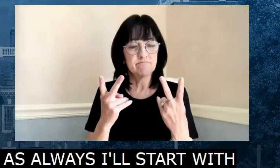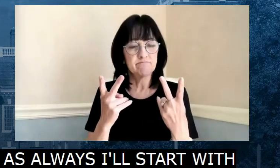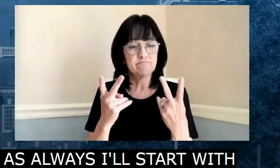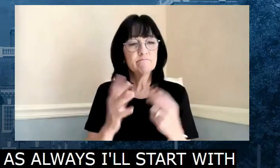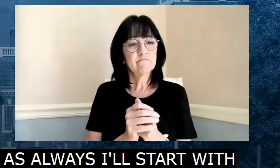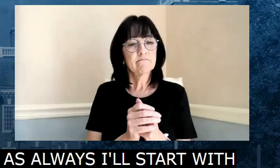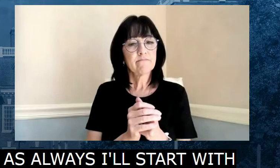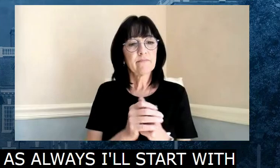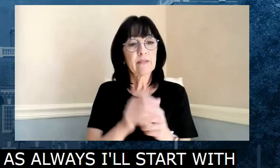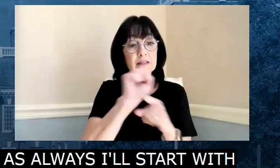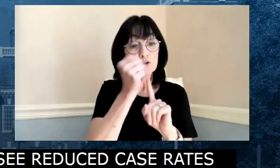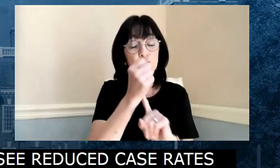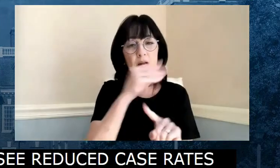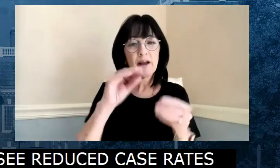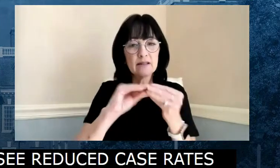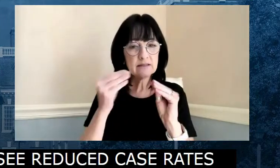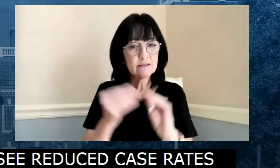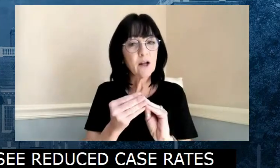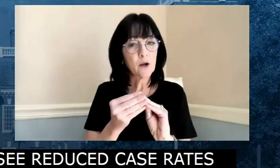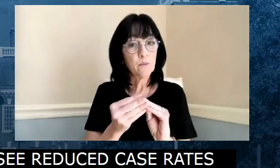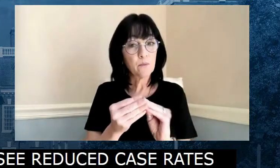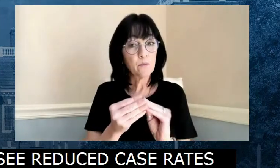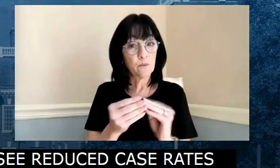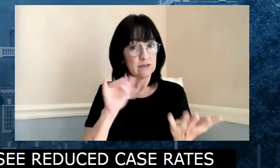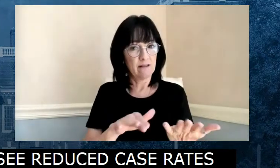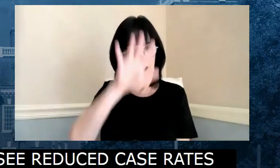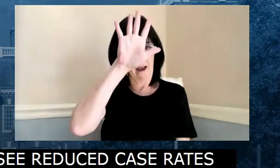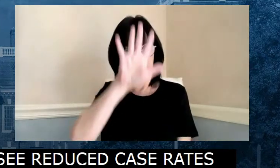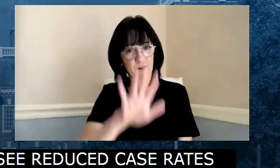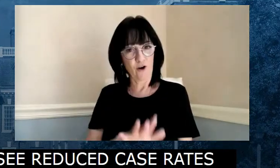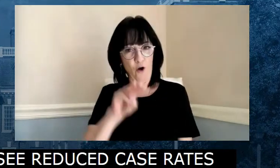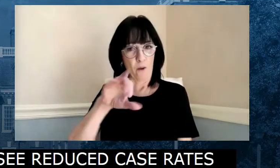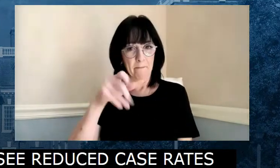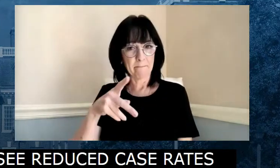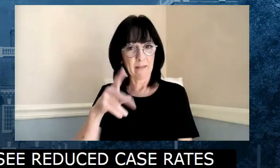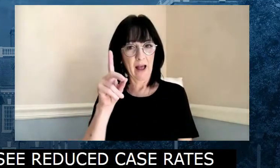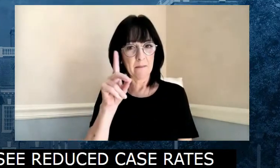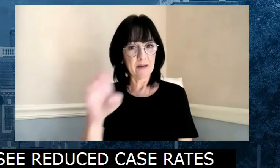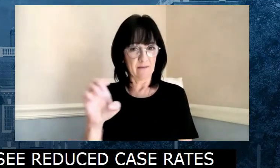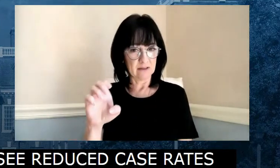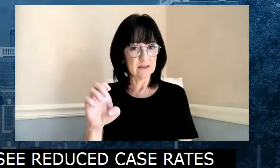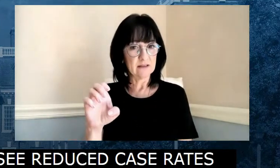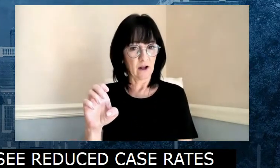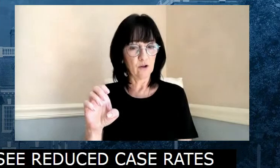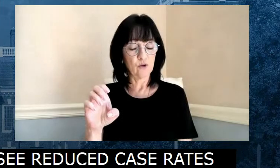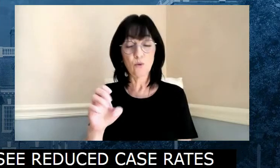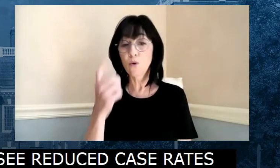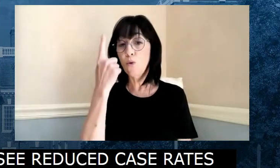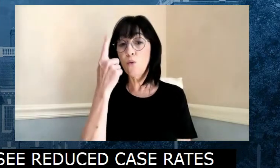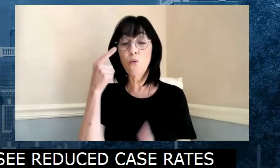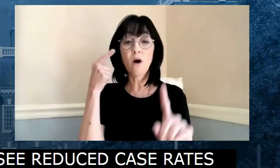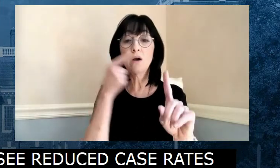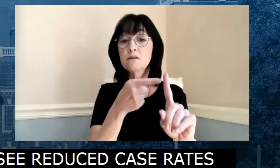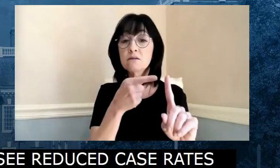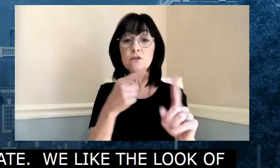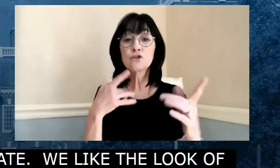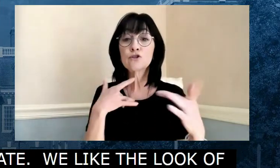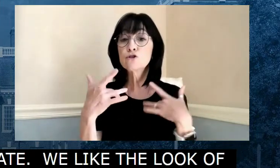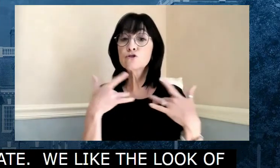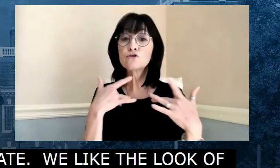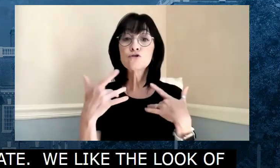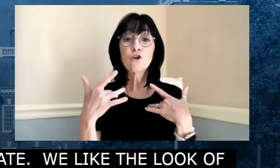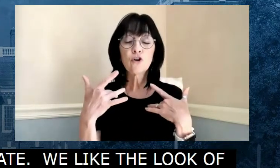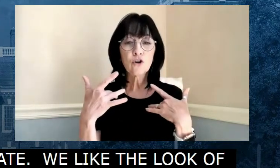So we like the look of this slide. There's only one area of concern based on the same criteria that gave